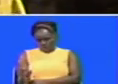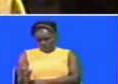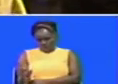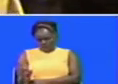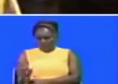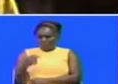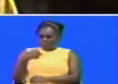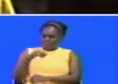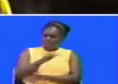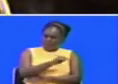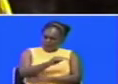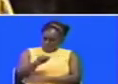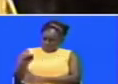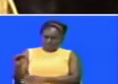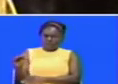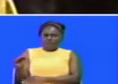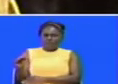Kwa hivyo nawauliza,